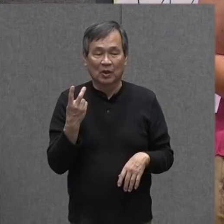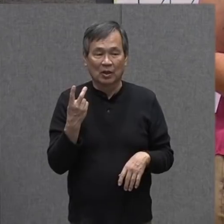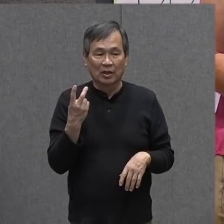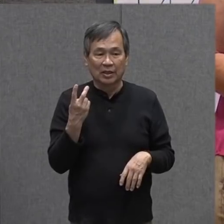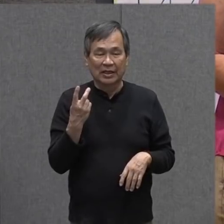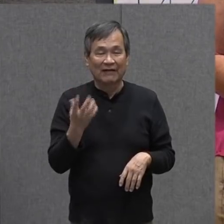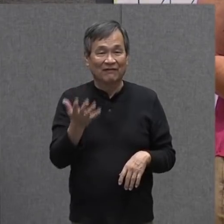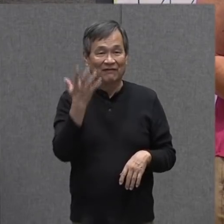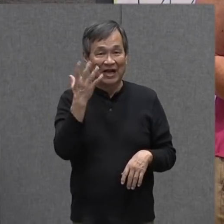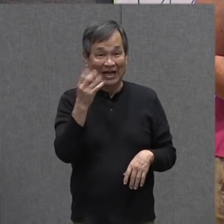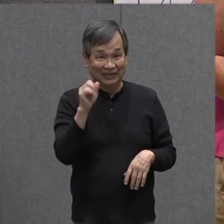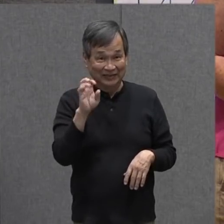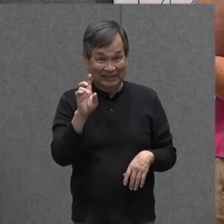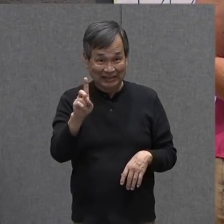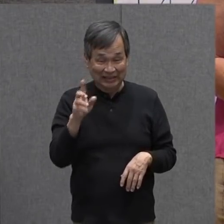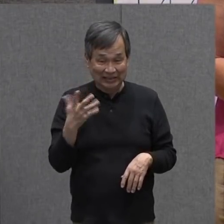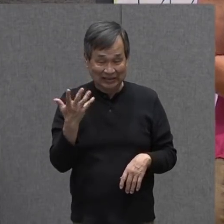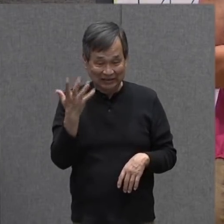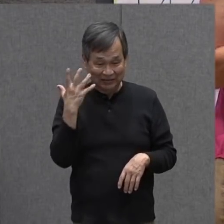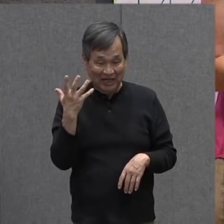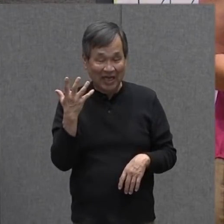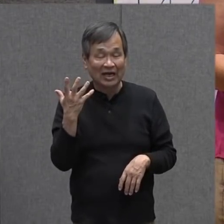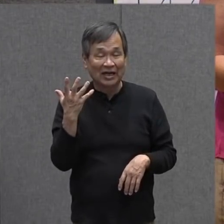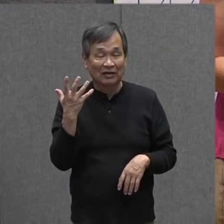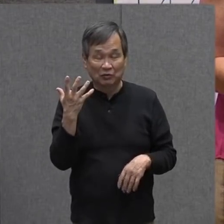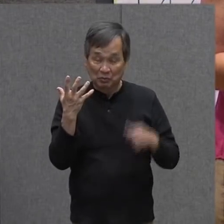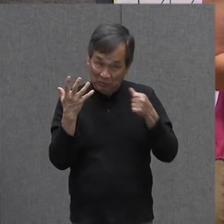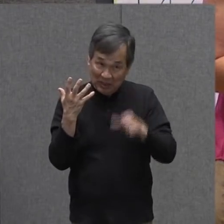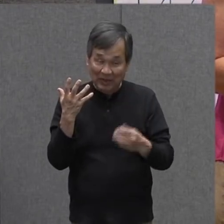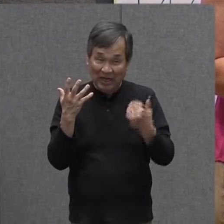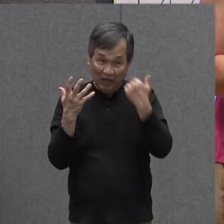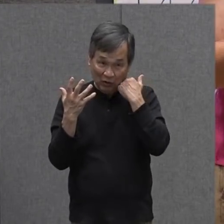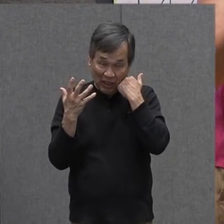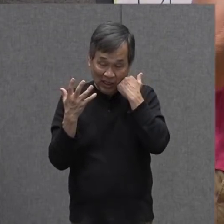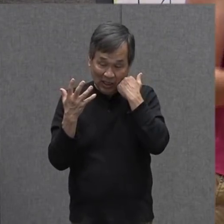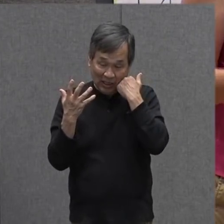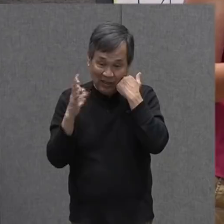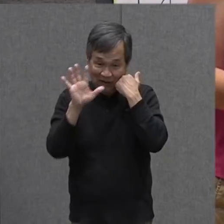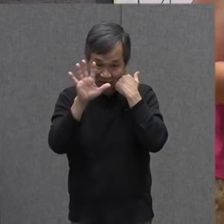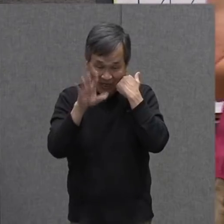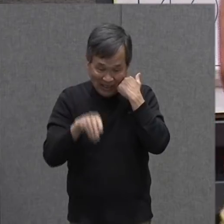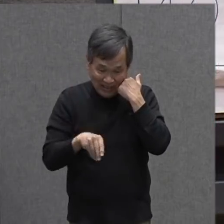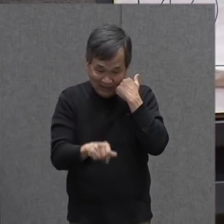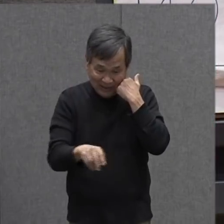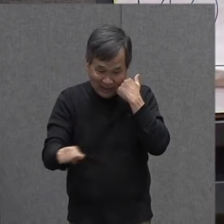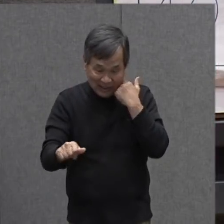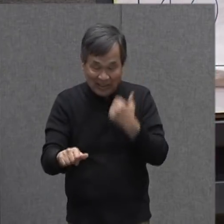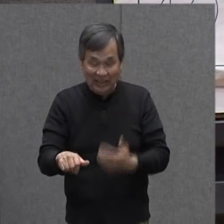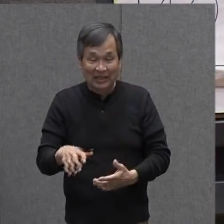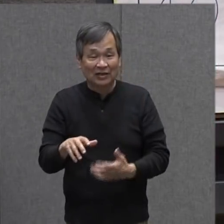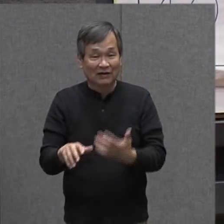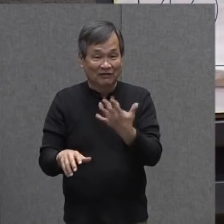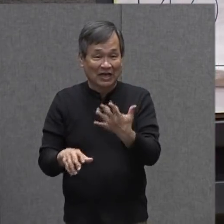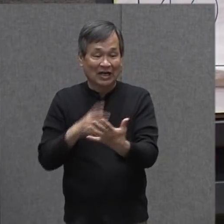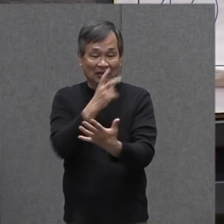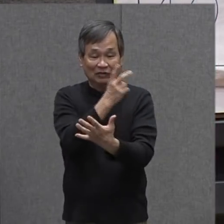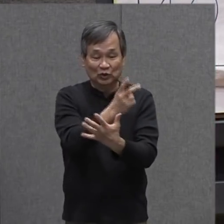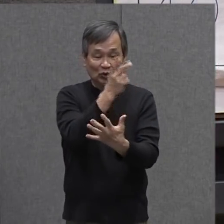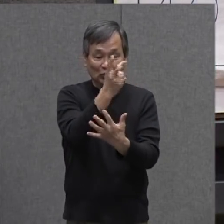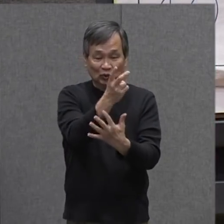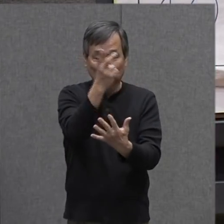not belong. I think that's a good thing. If you can think of some other reasons why this doesn't belong, why don't you give us